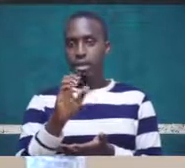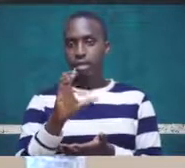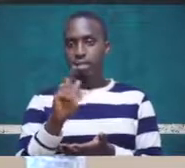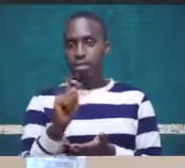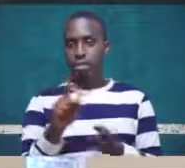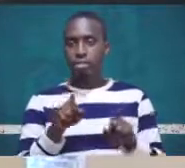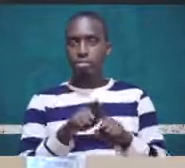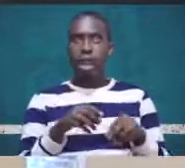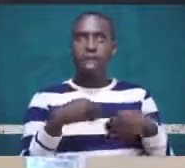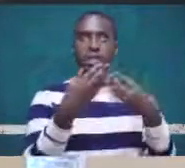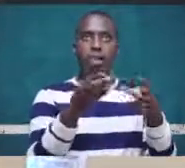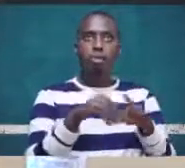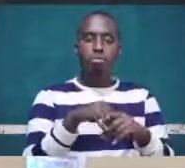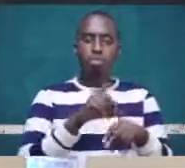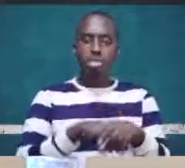certain